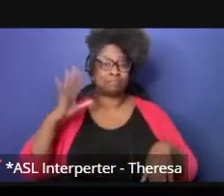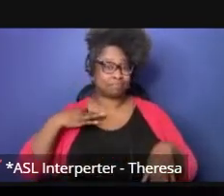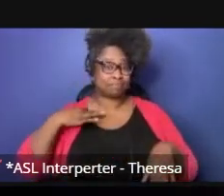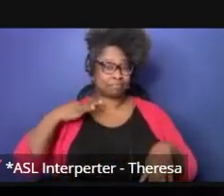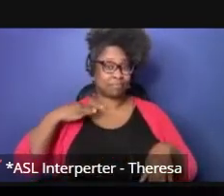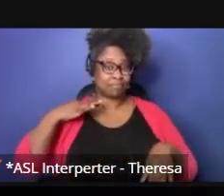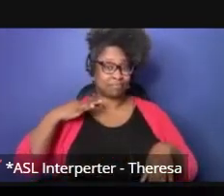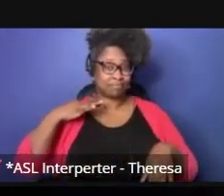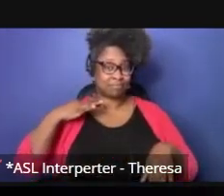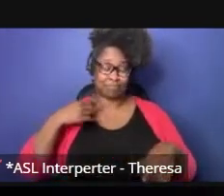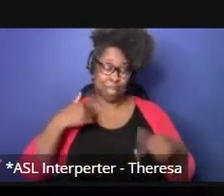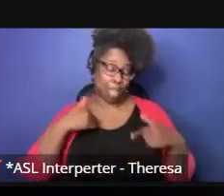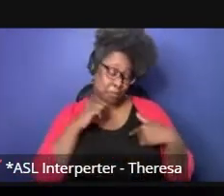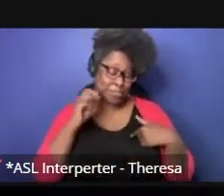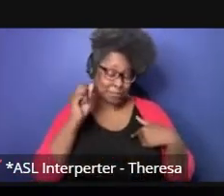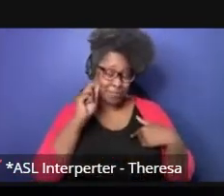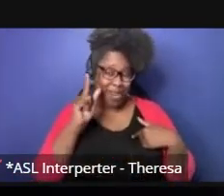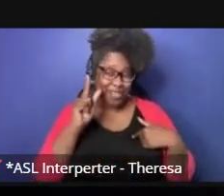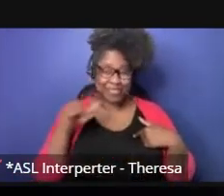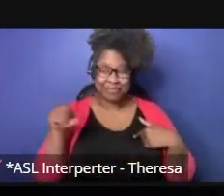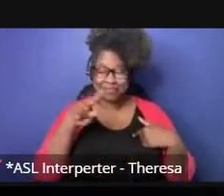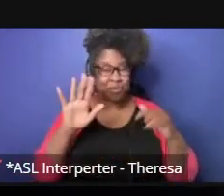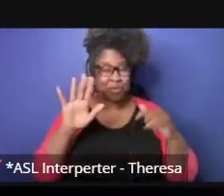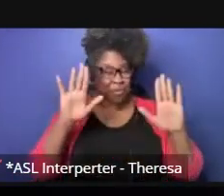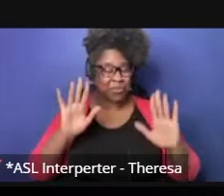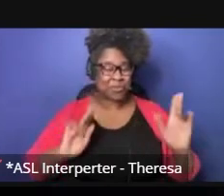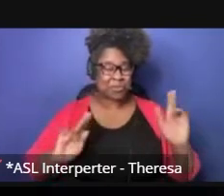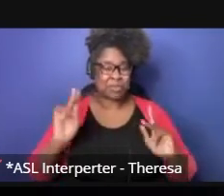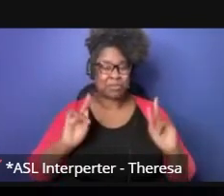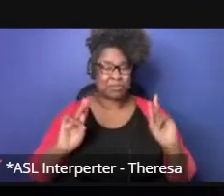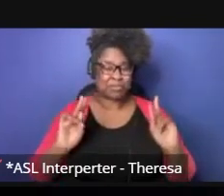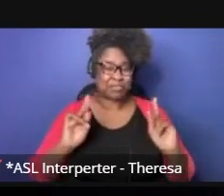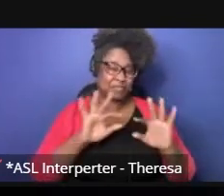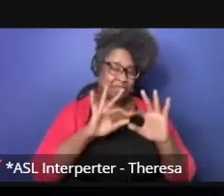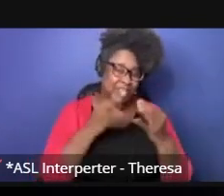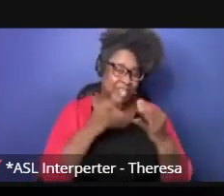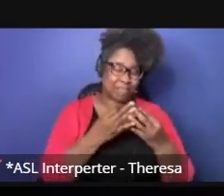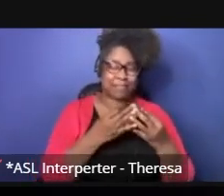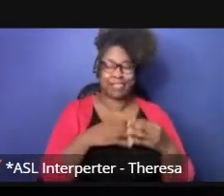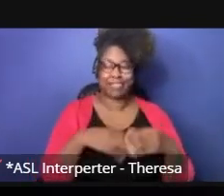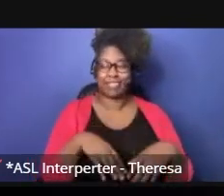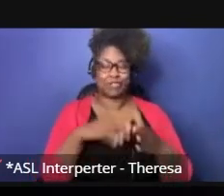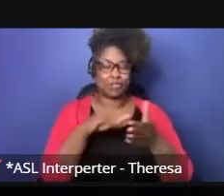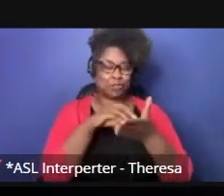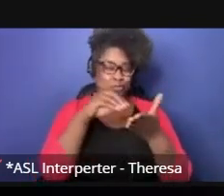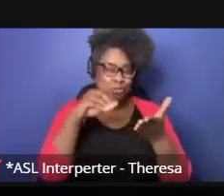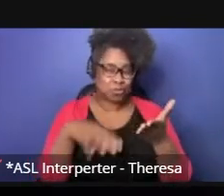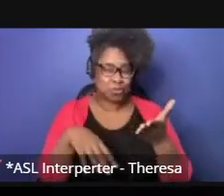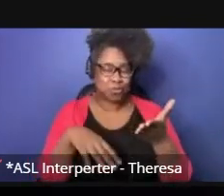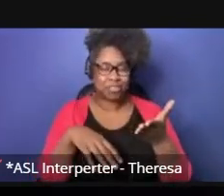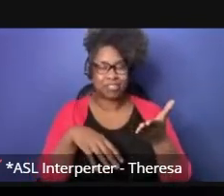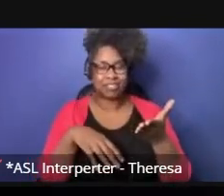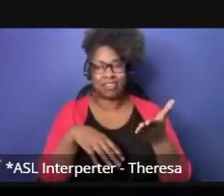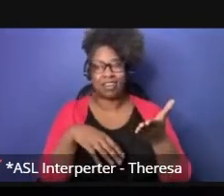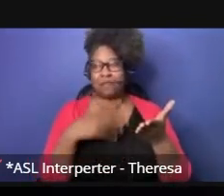wasn't surprised at all. It was a really wonderful mix of people. It included family members, it included students,